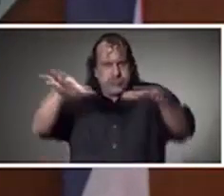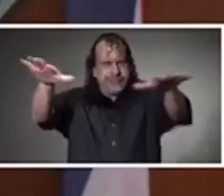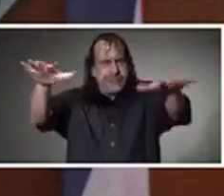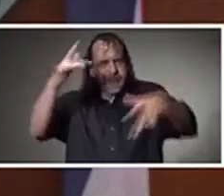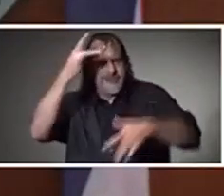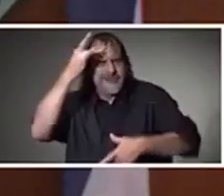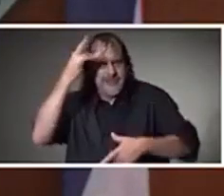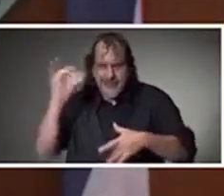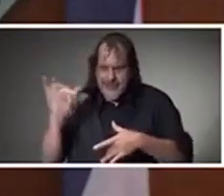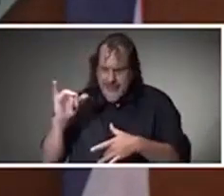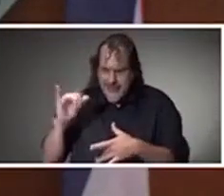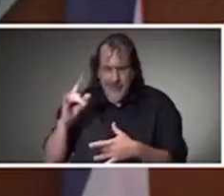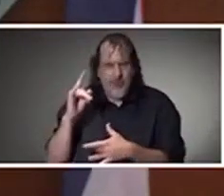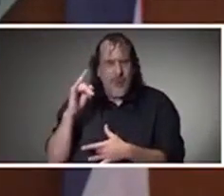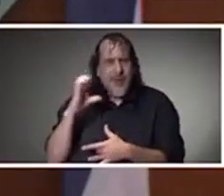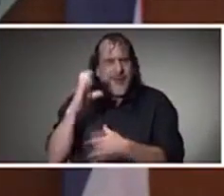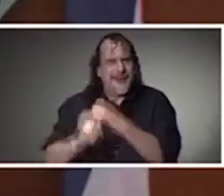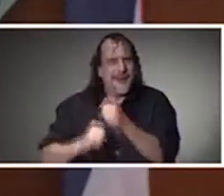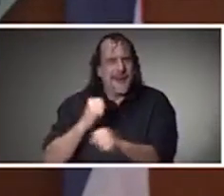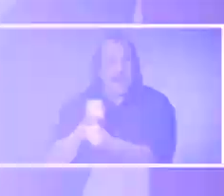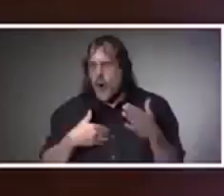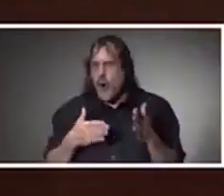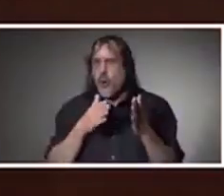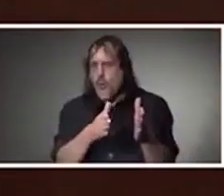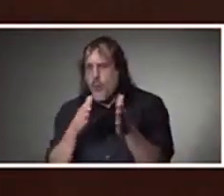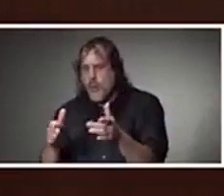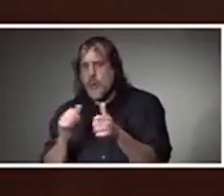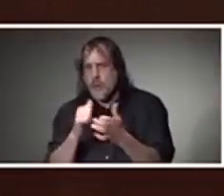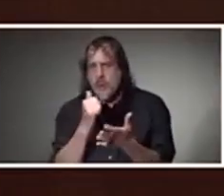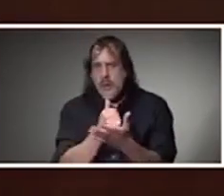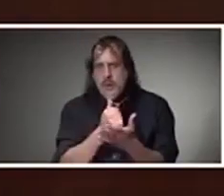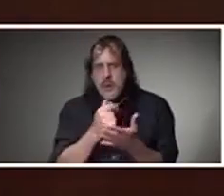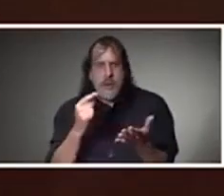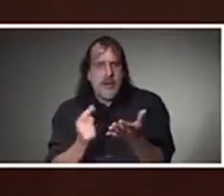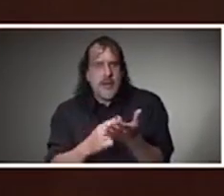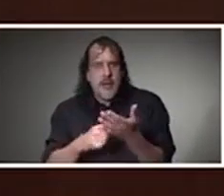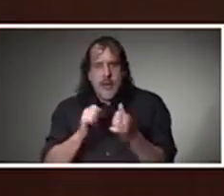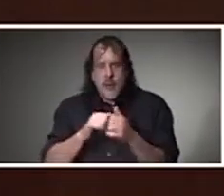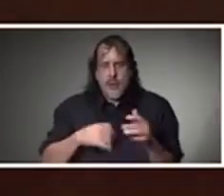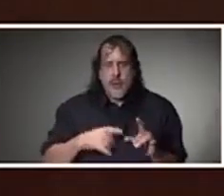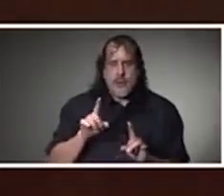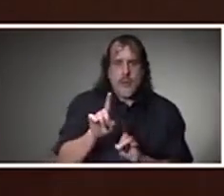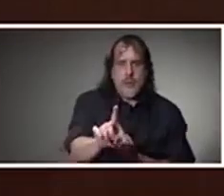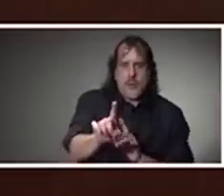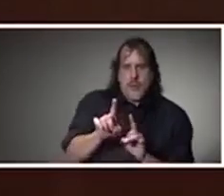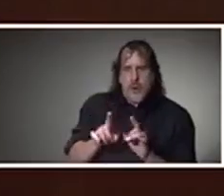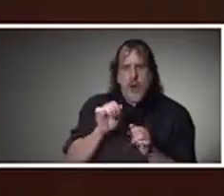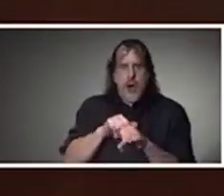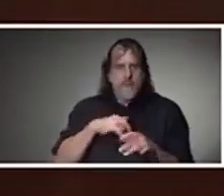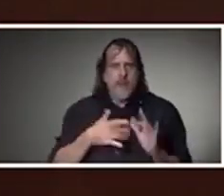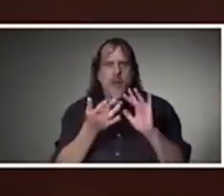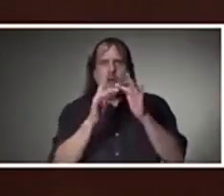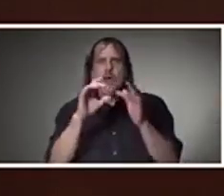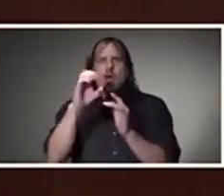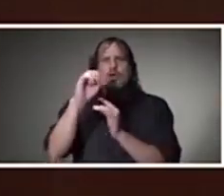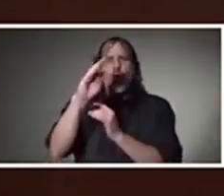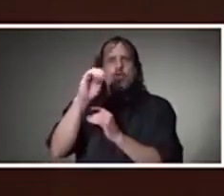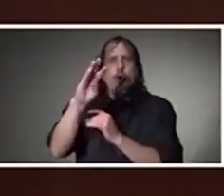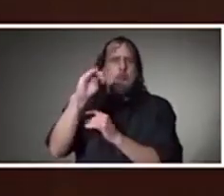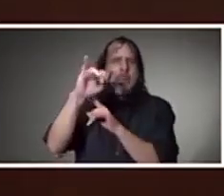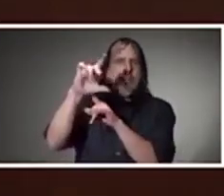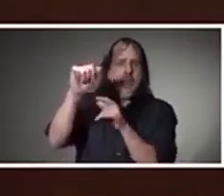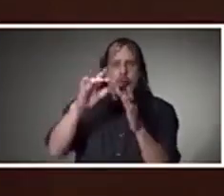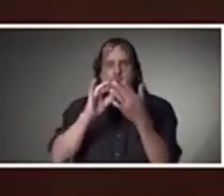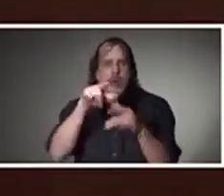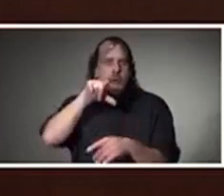to help ease some of the load. Well, sometimes we may need to step back from social media and all of the